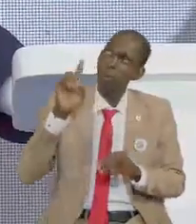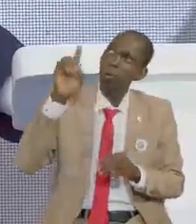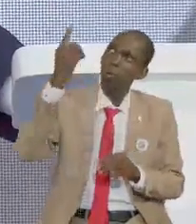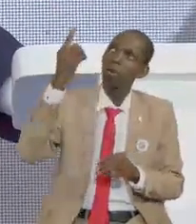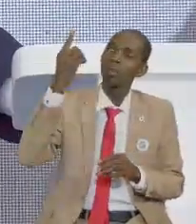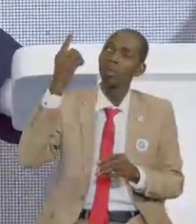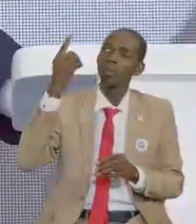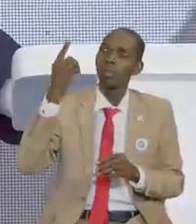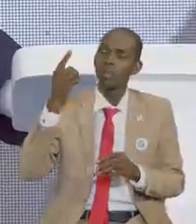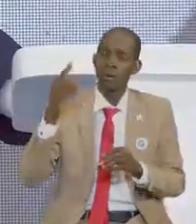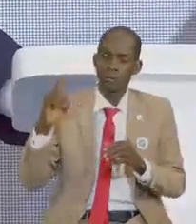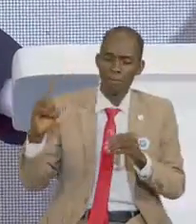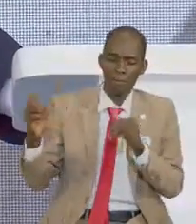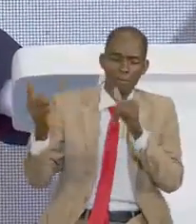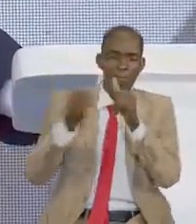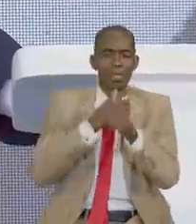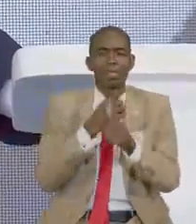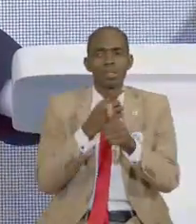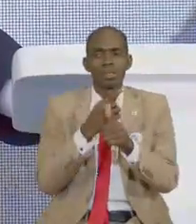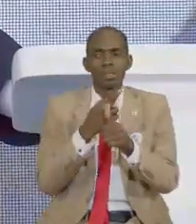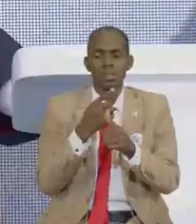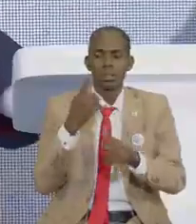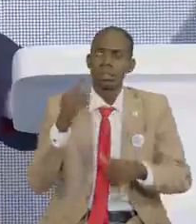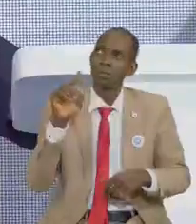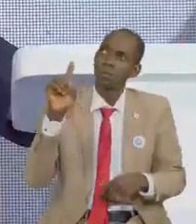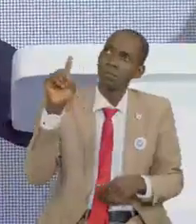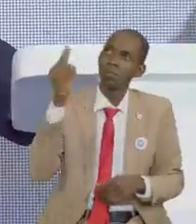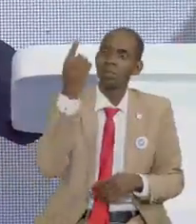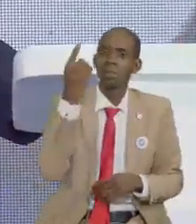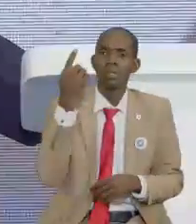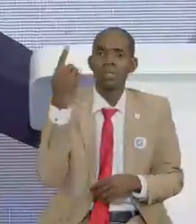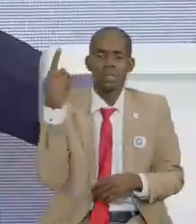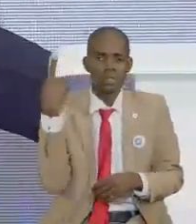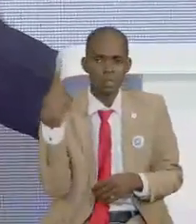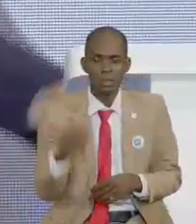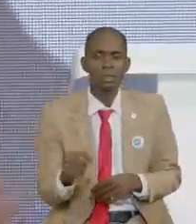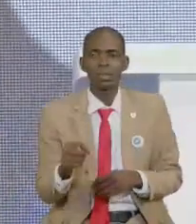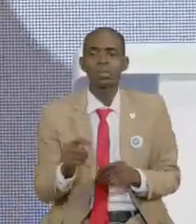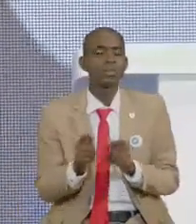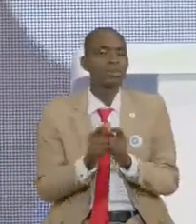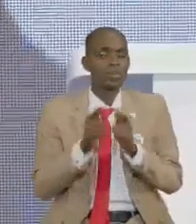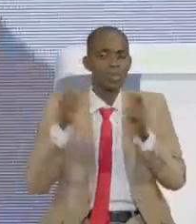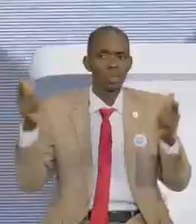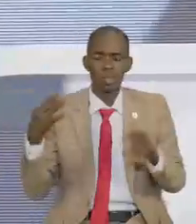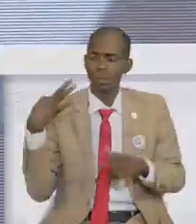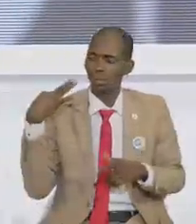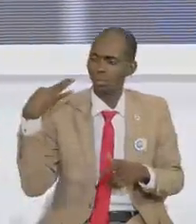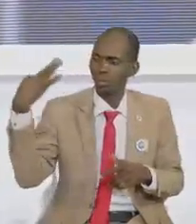the foremost, the first, the preeminent position of